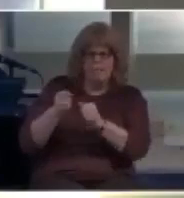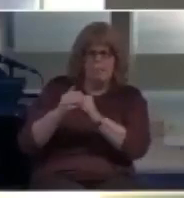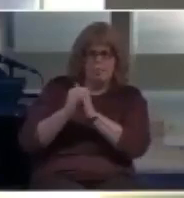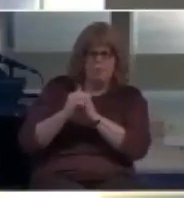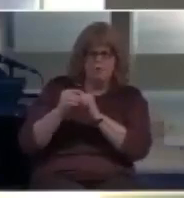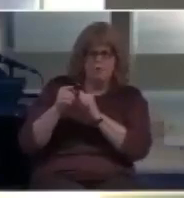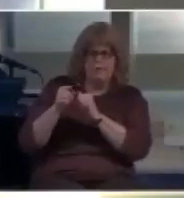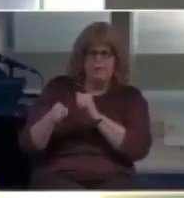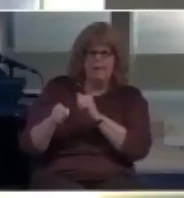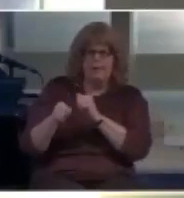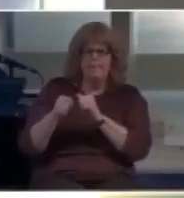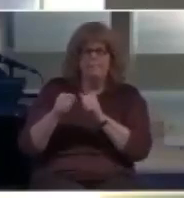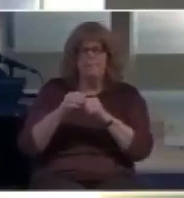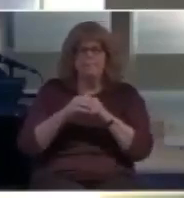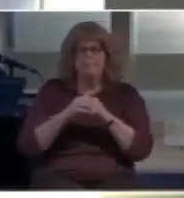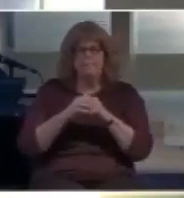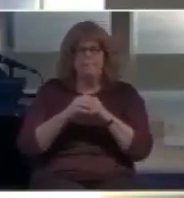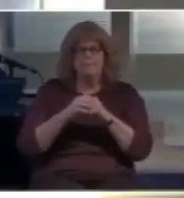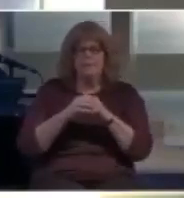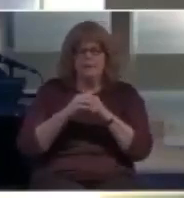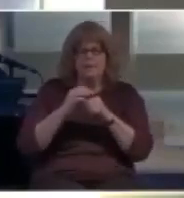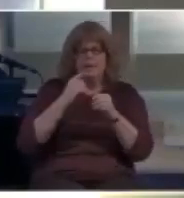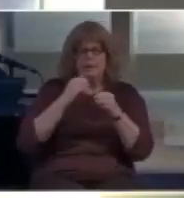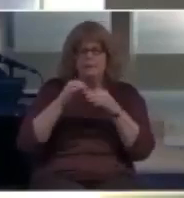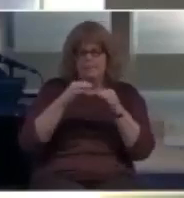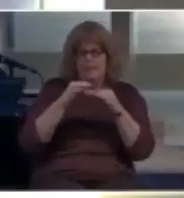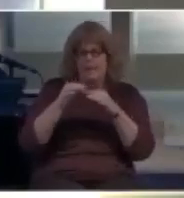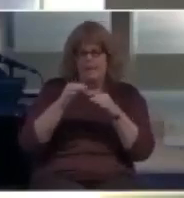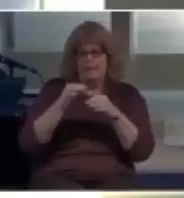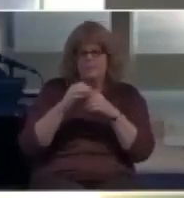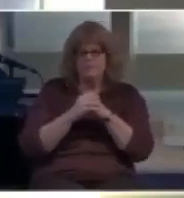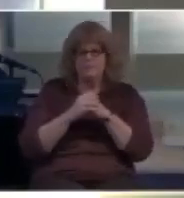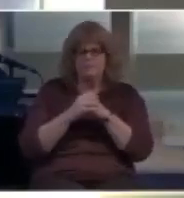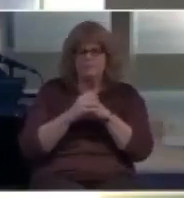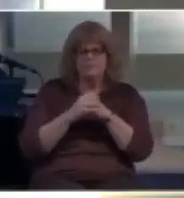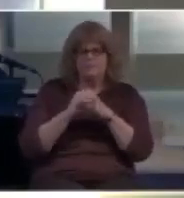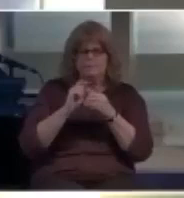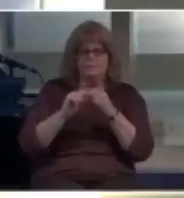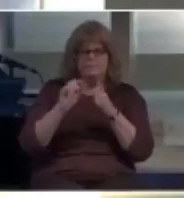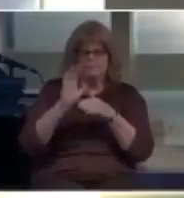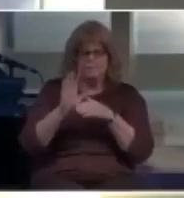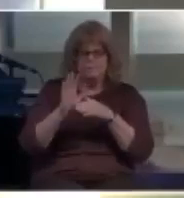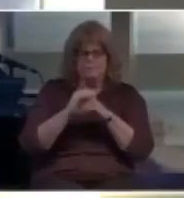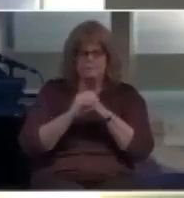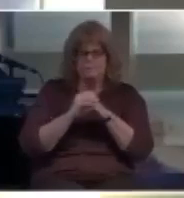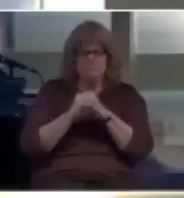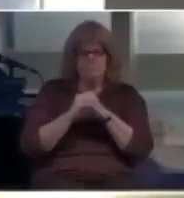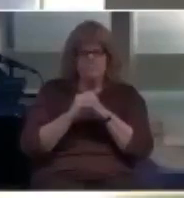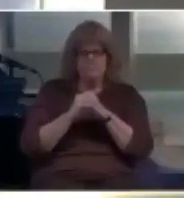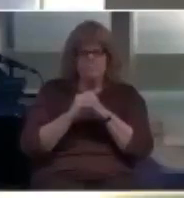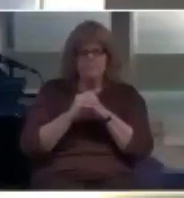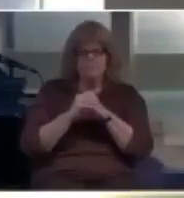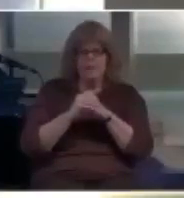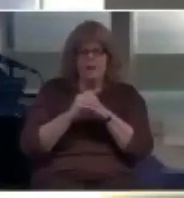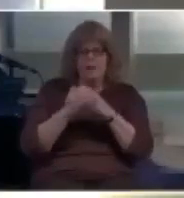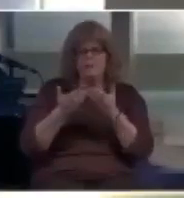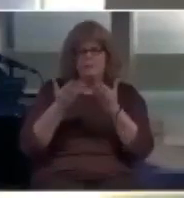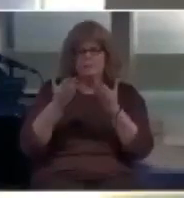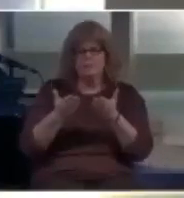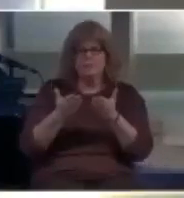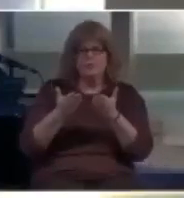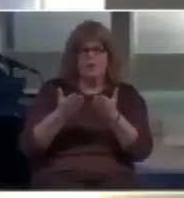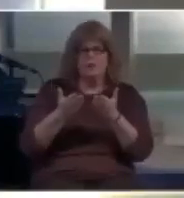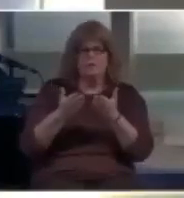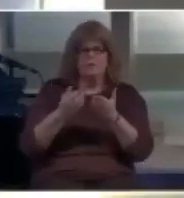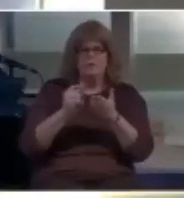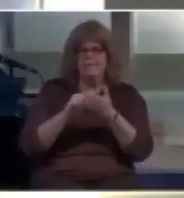and worship him? And he goes on and he unpacks that for us. Verse 5, what I want to suggest is, you could say